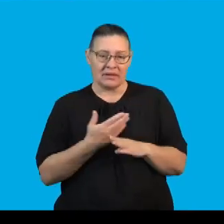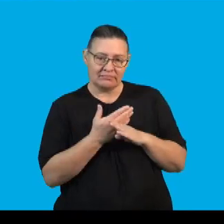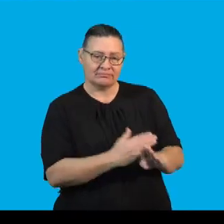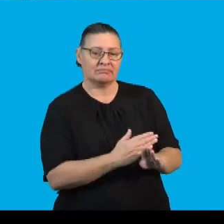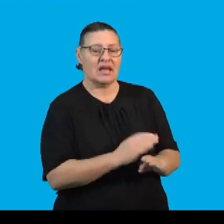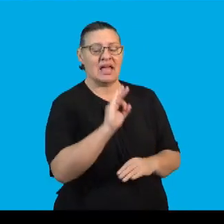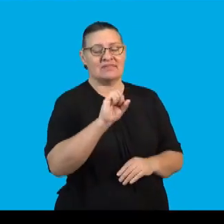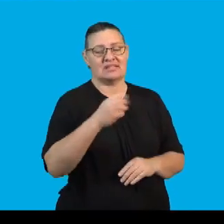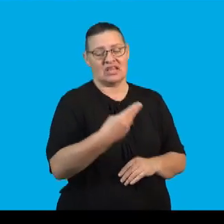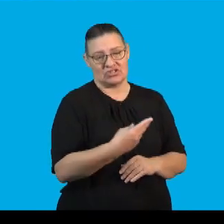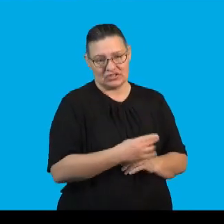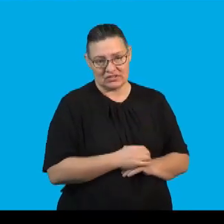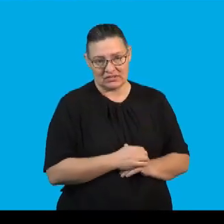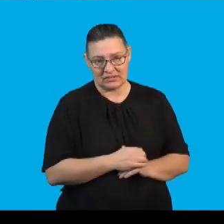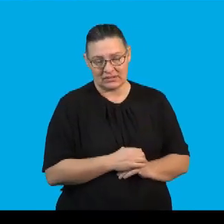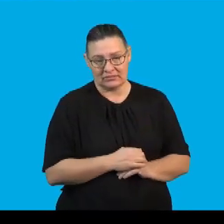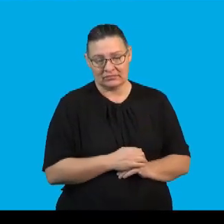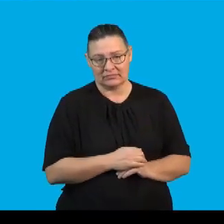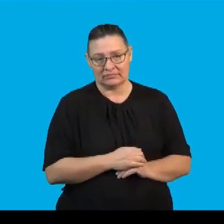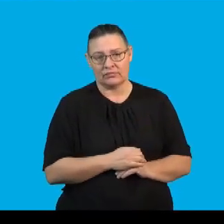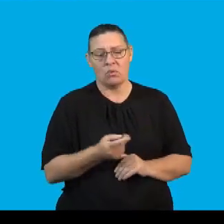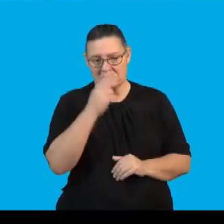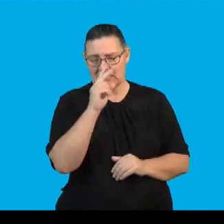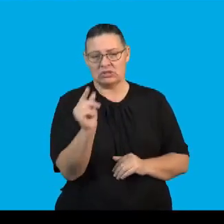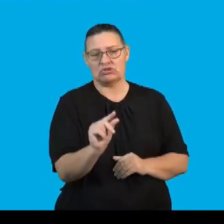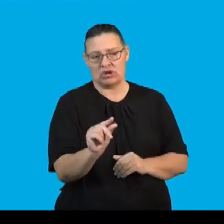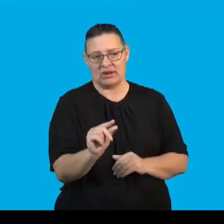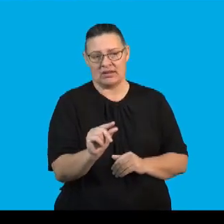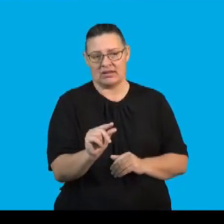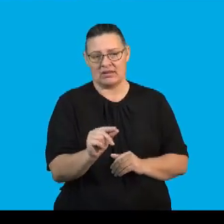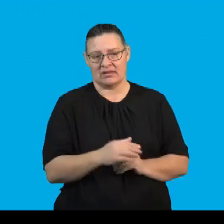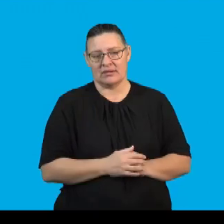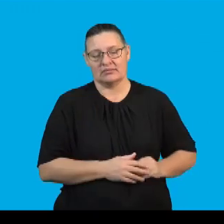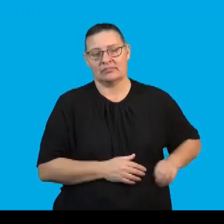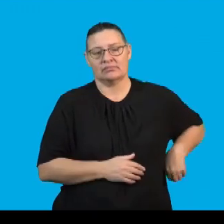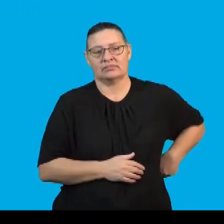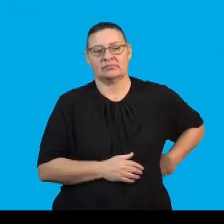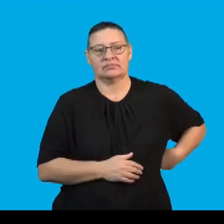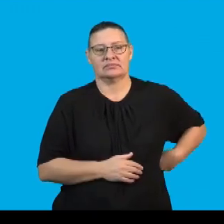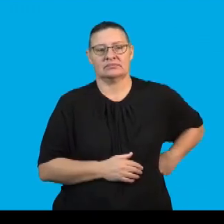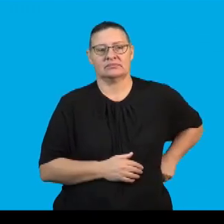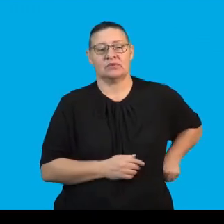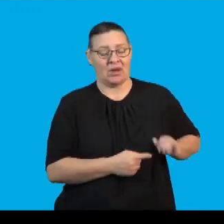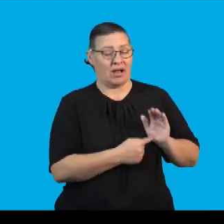or inhibits FSH production. We'll see that soon with some of the